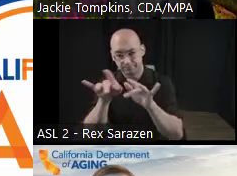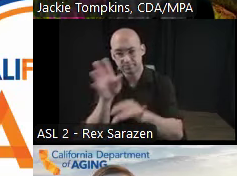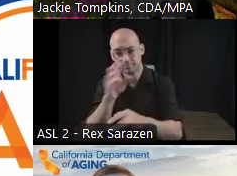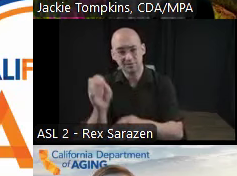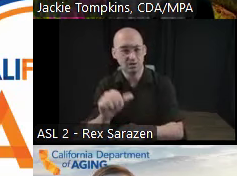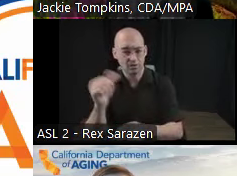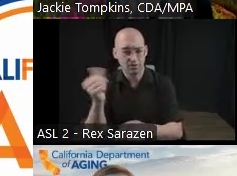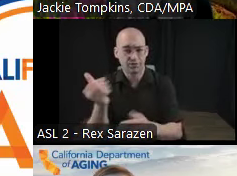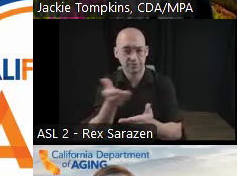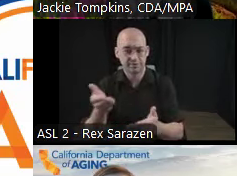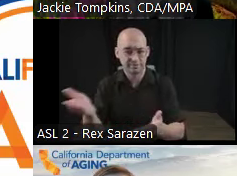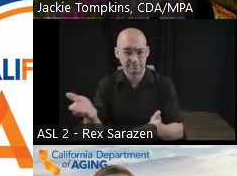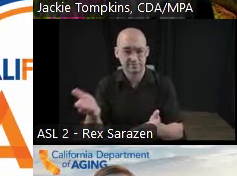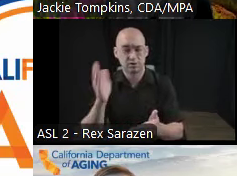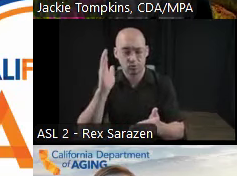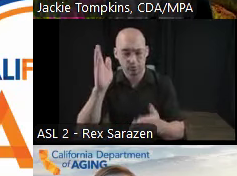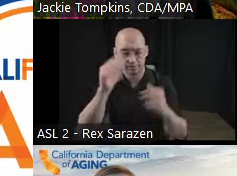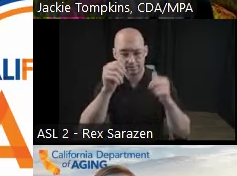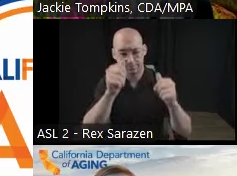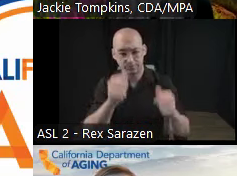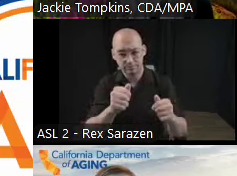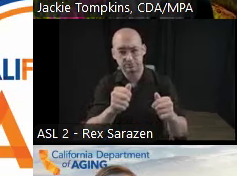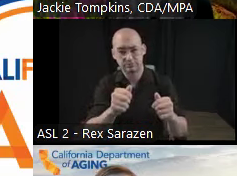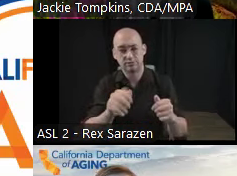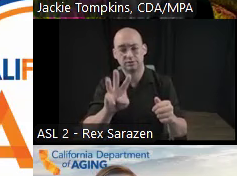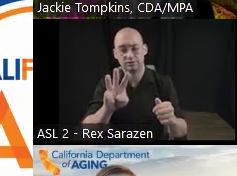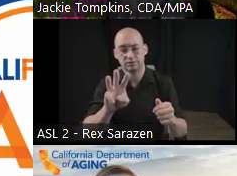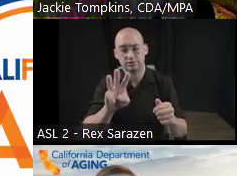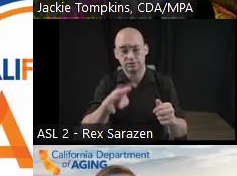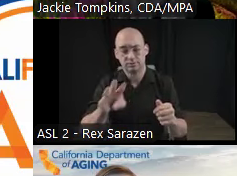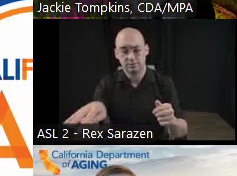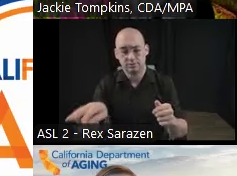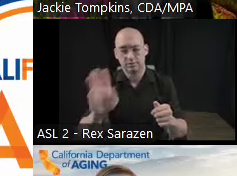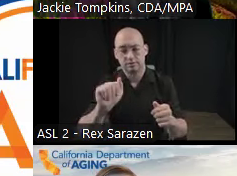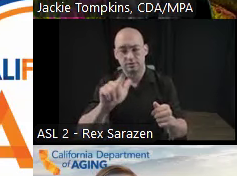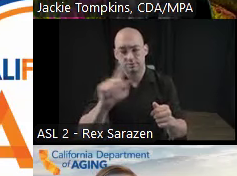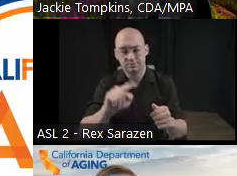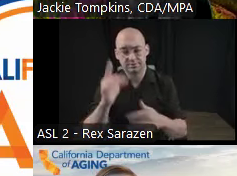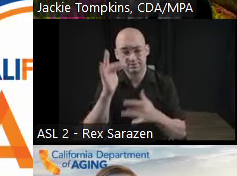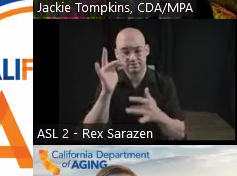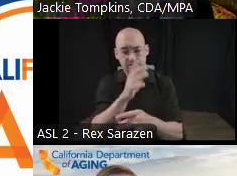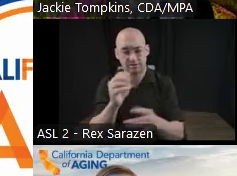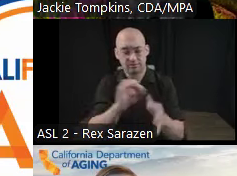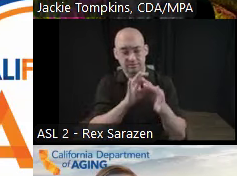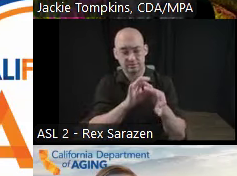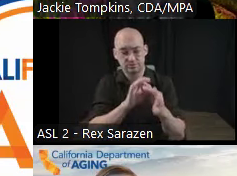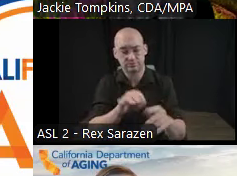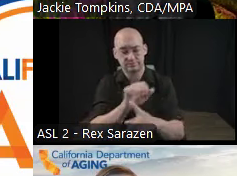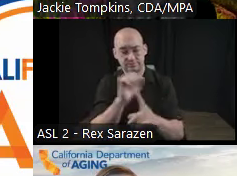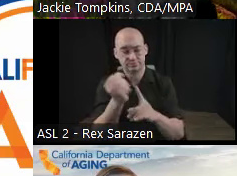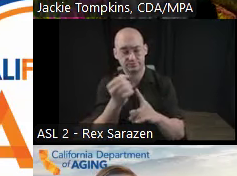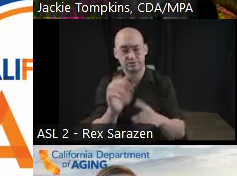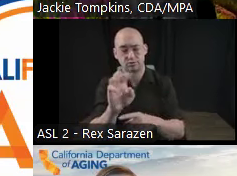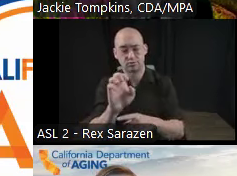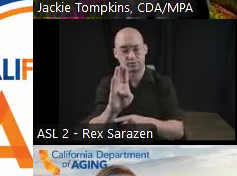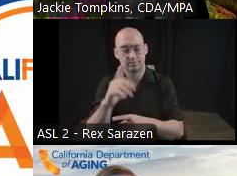meeting content will be posted to the Alzheimer's disease and related conditions advisory committee webpage following